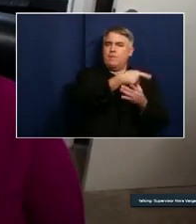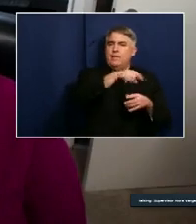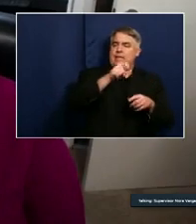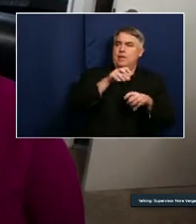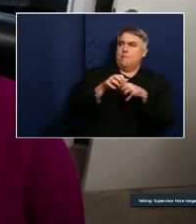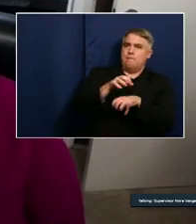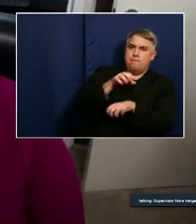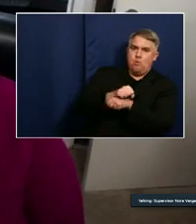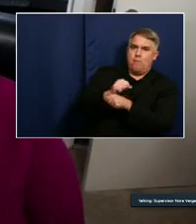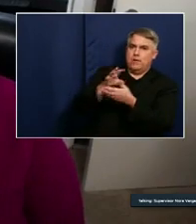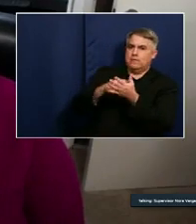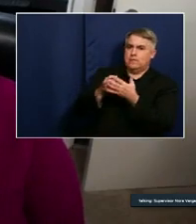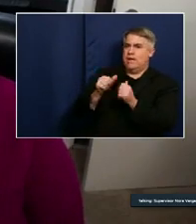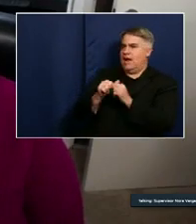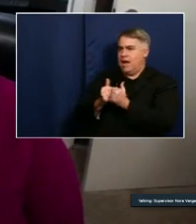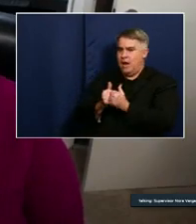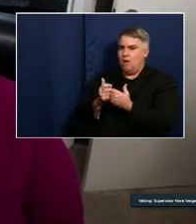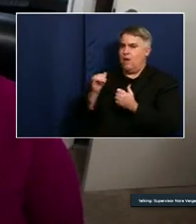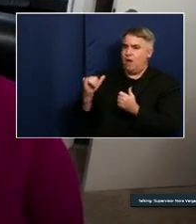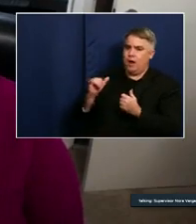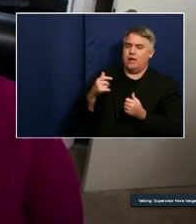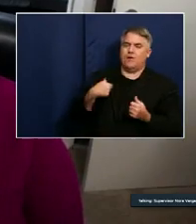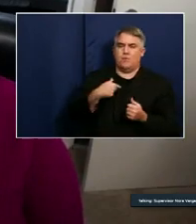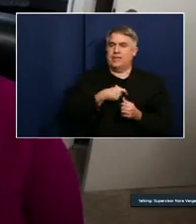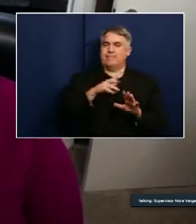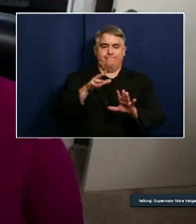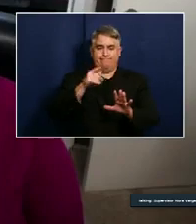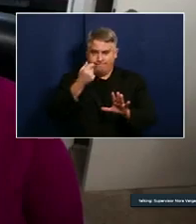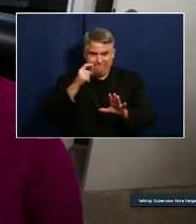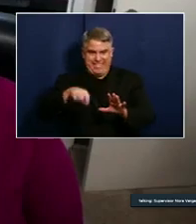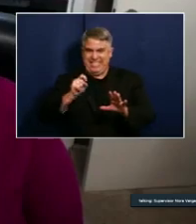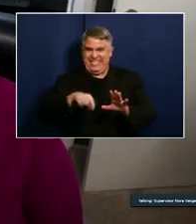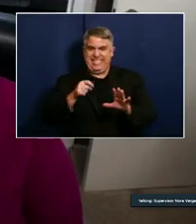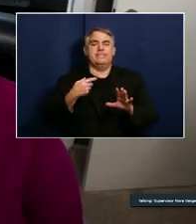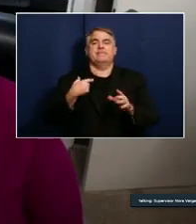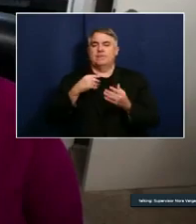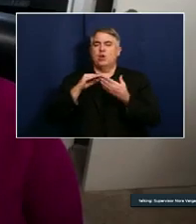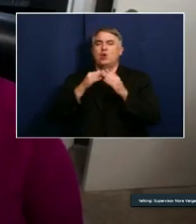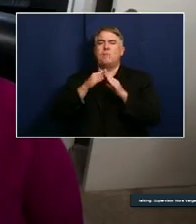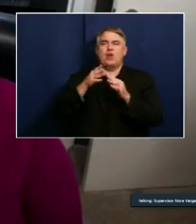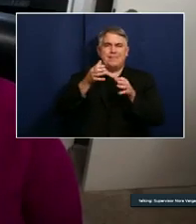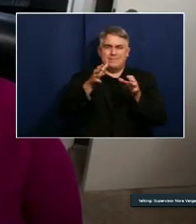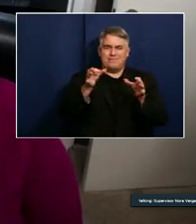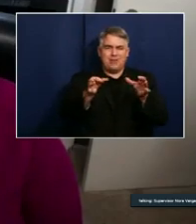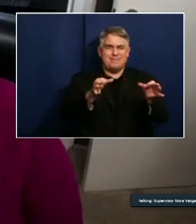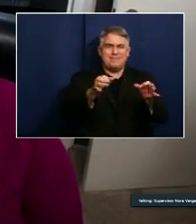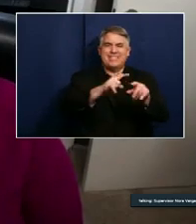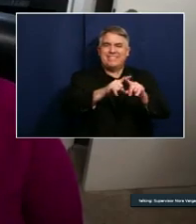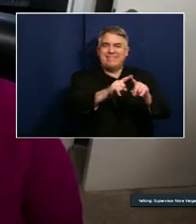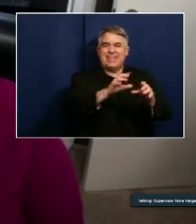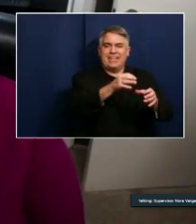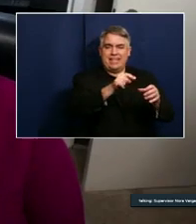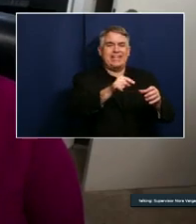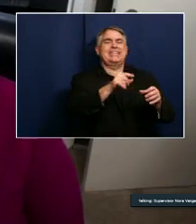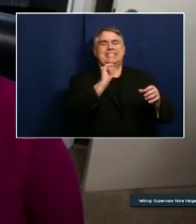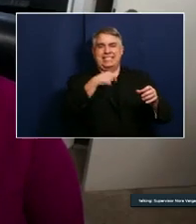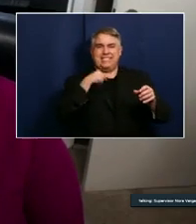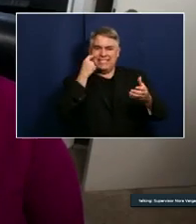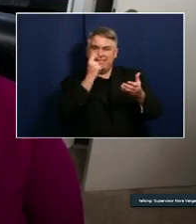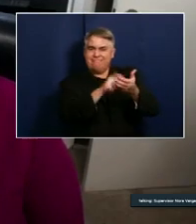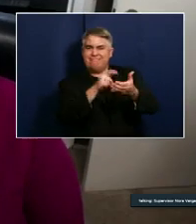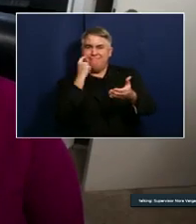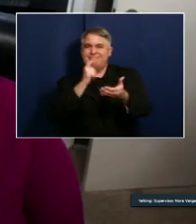so we have designated some community pods in South County. We're doing this as a pilot program.